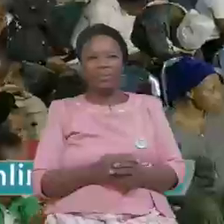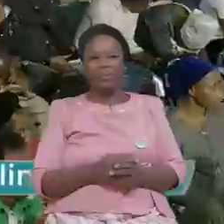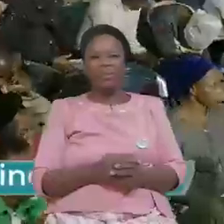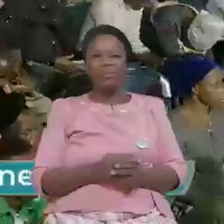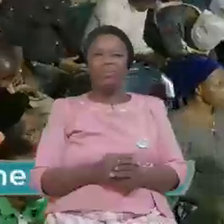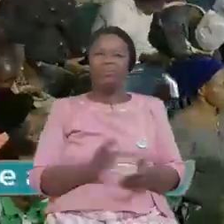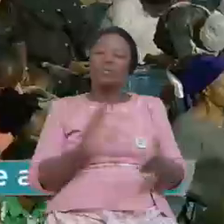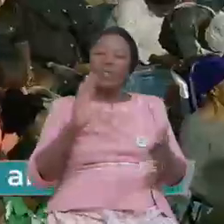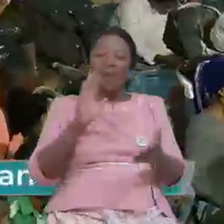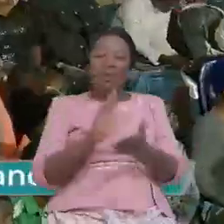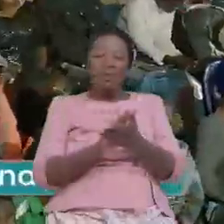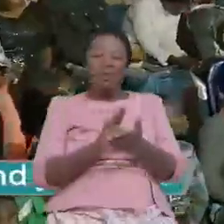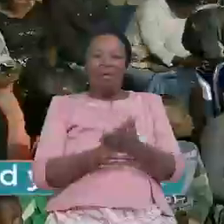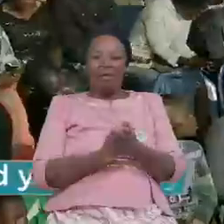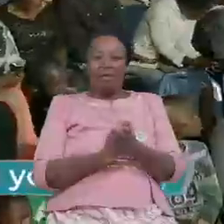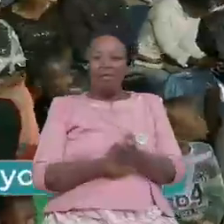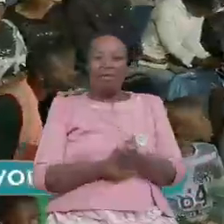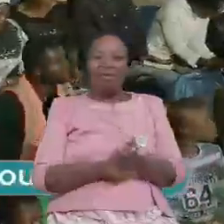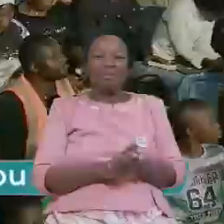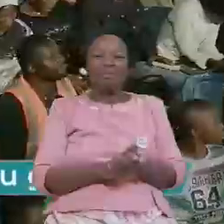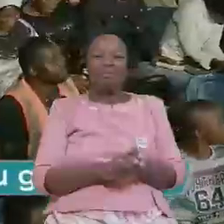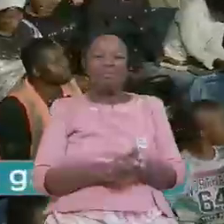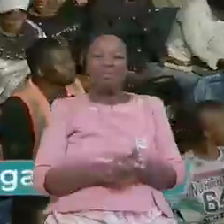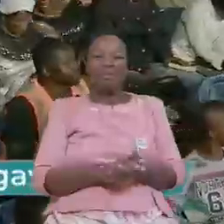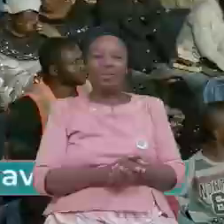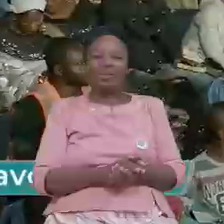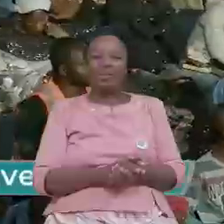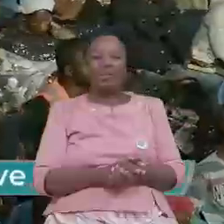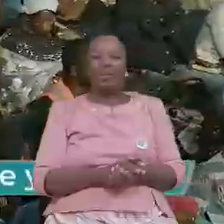Congratulations. You are born again.